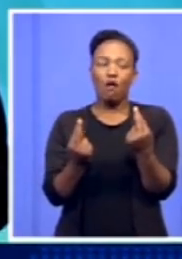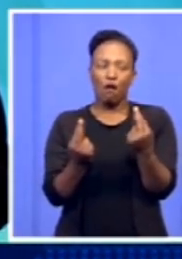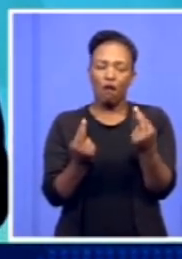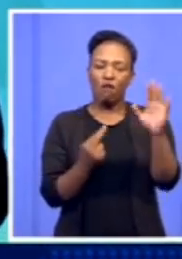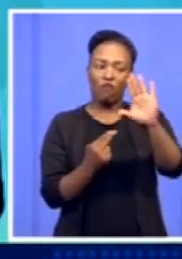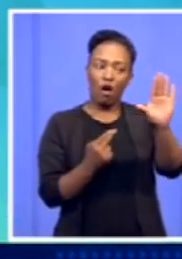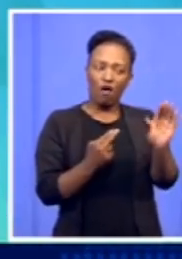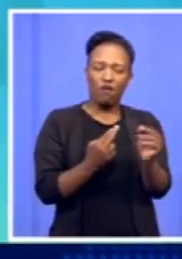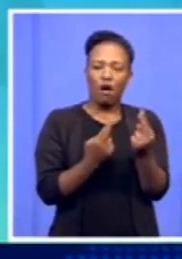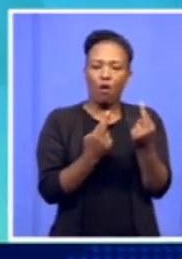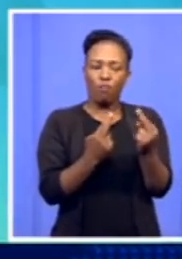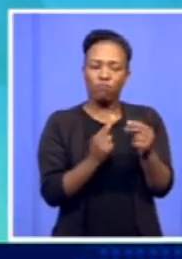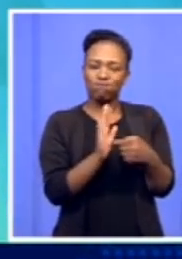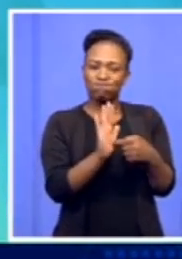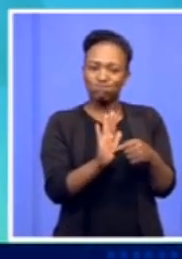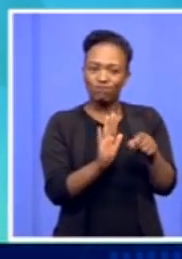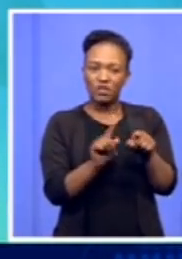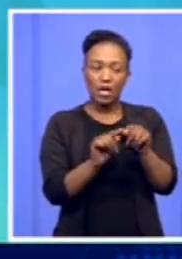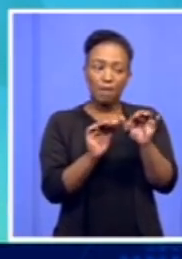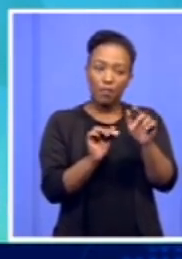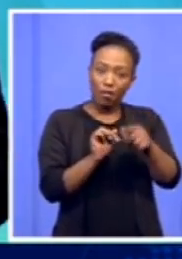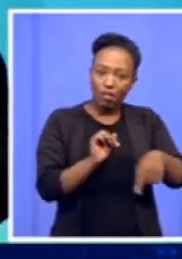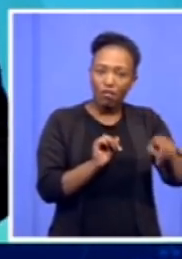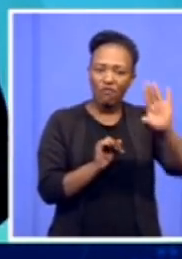people. As one of the region's